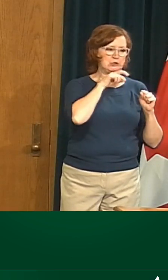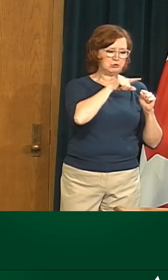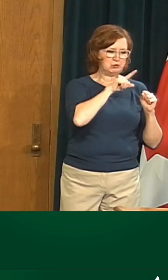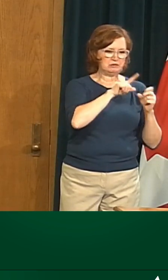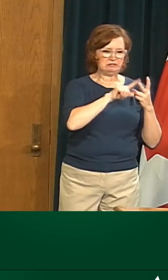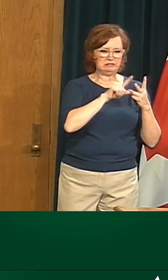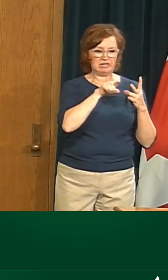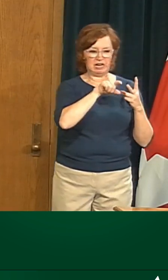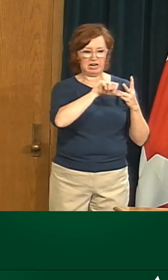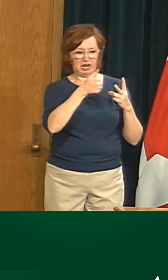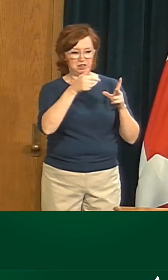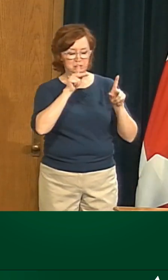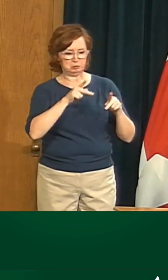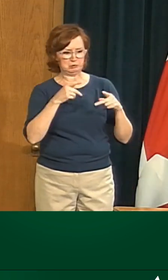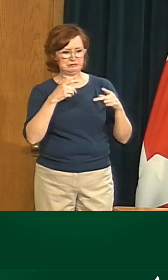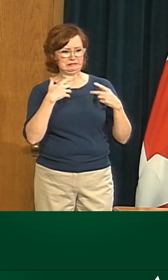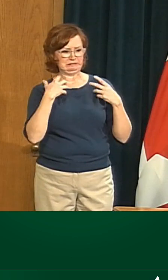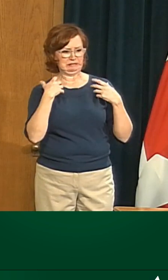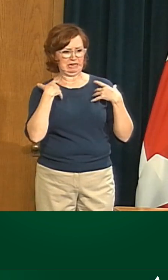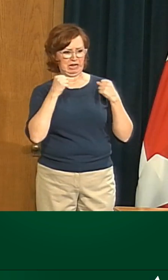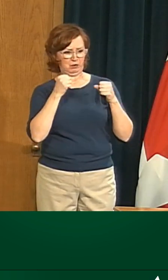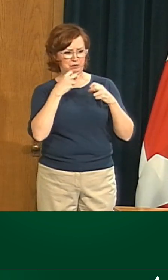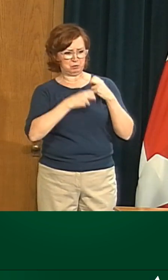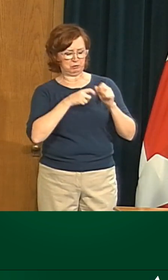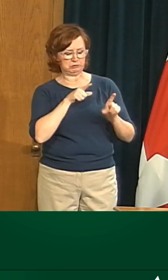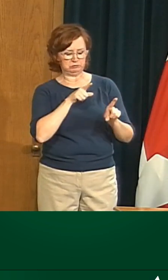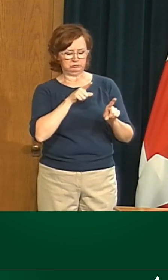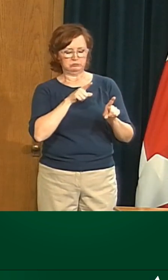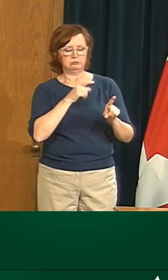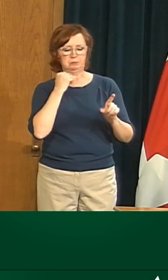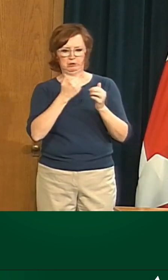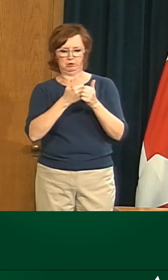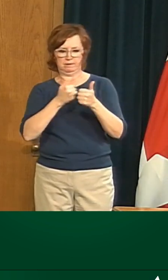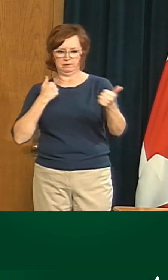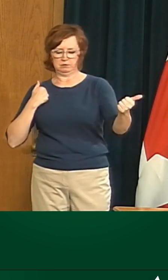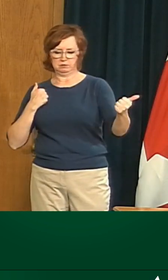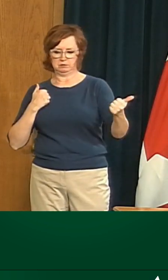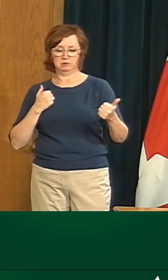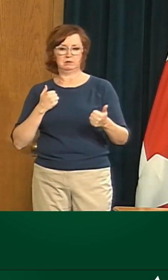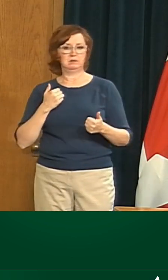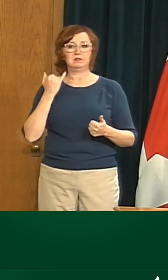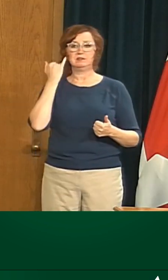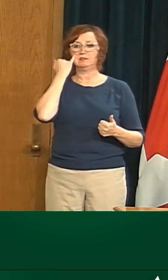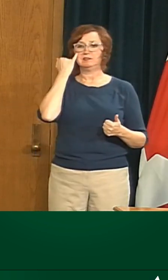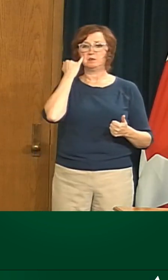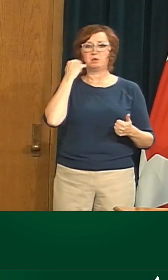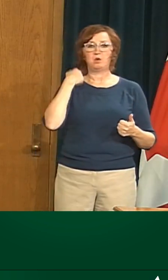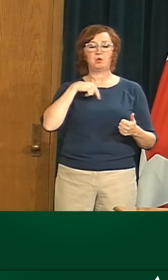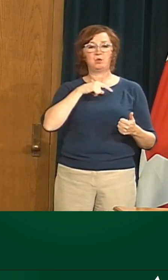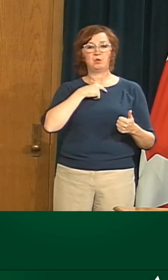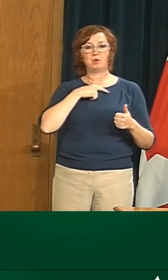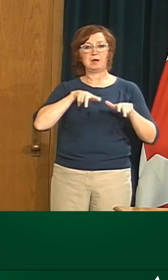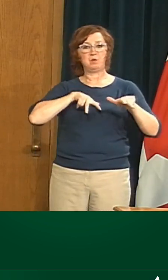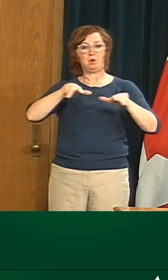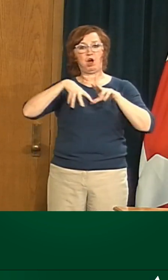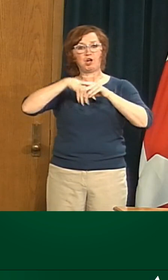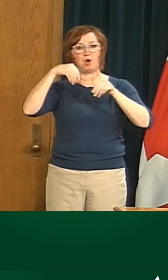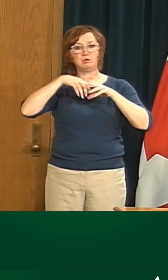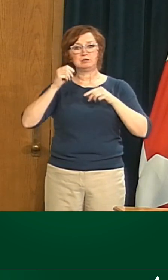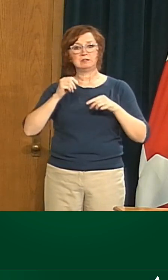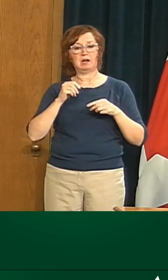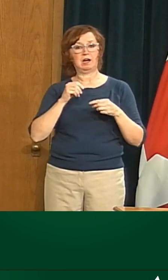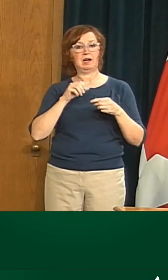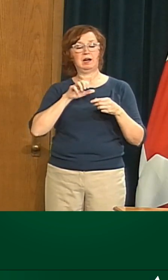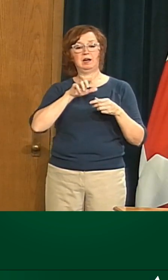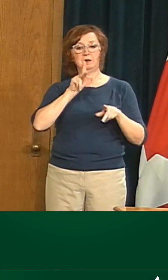out on a walk, if we meet someone or want to chat, we step away from the path to let others pass with that 2-meter